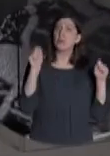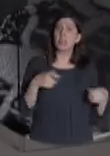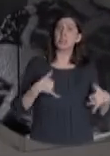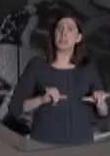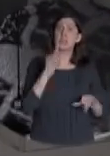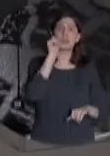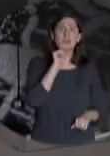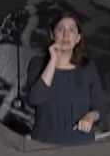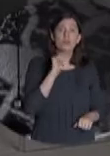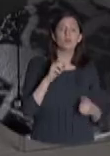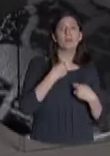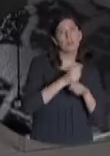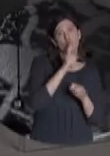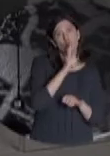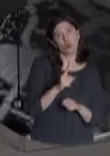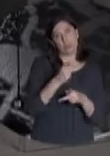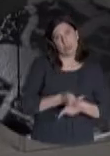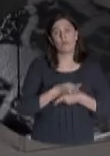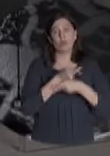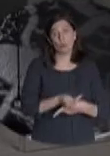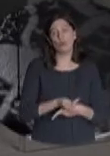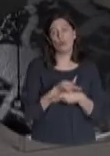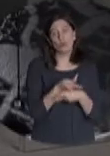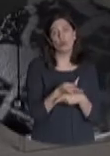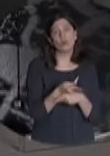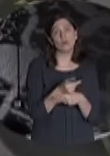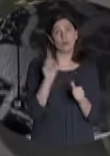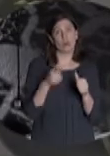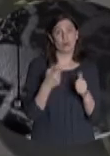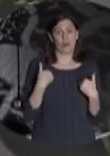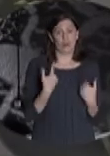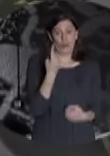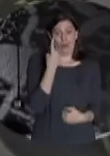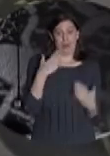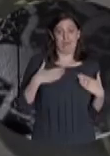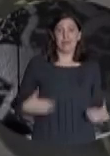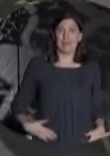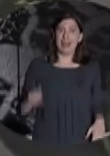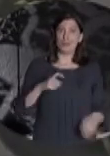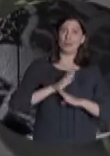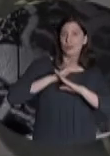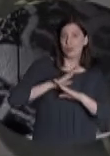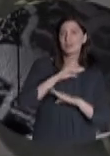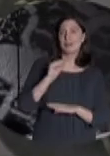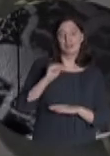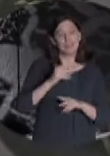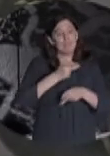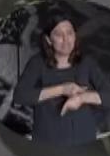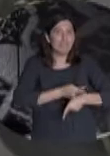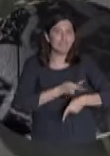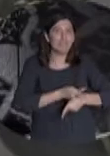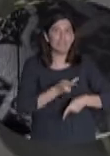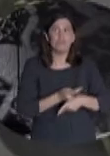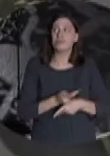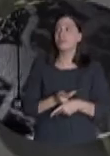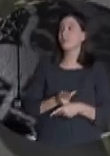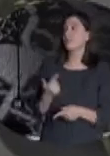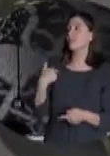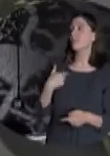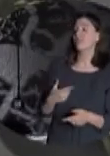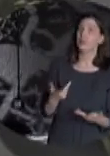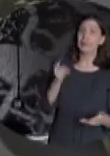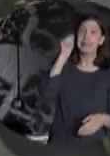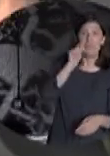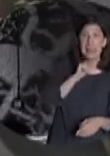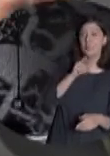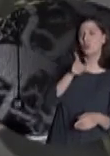make sure that you're taking all these precautions. We only get one body. We have to protect it, and we have to treat it the best we can. You may not get a tan, but you could get skin